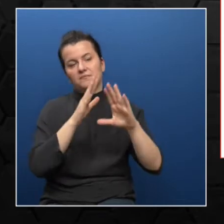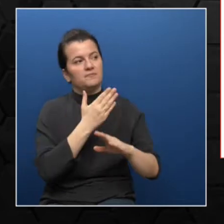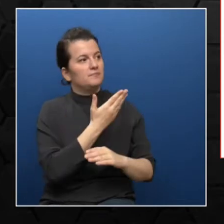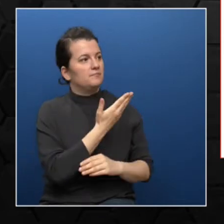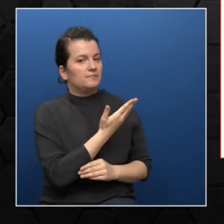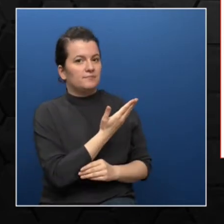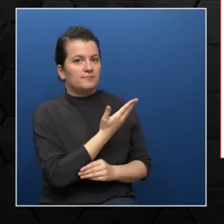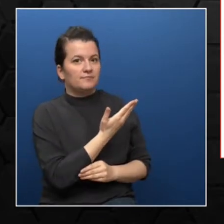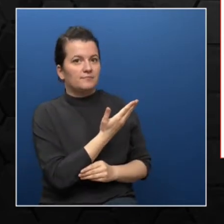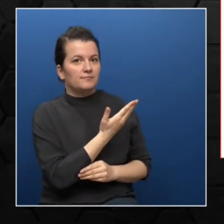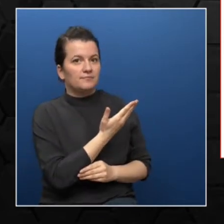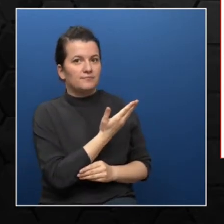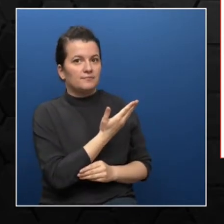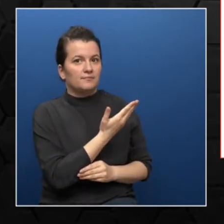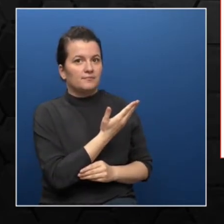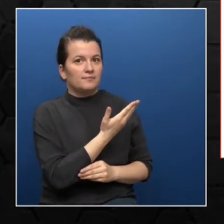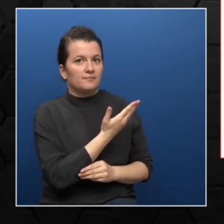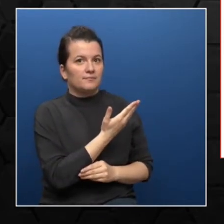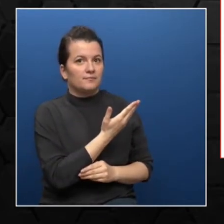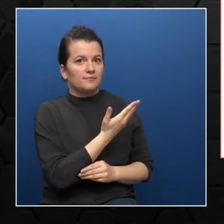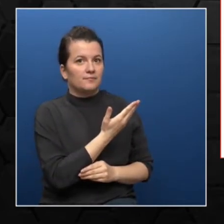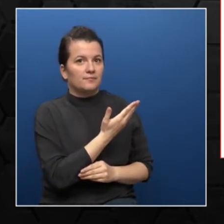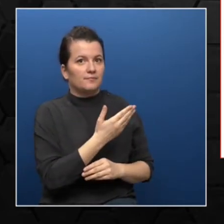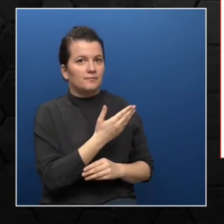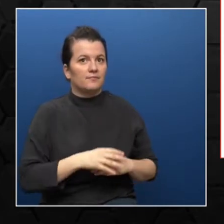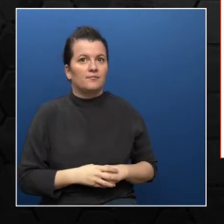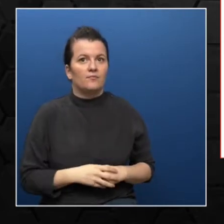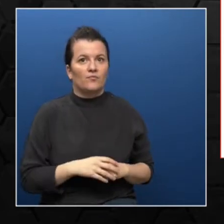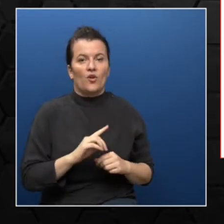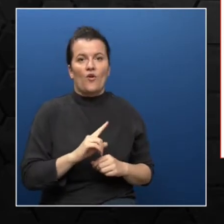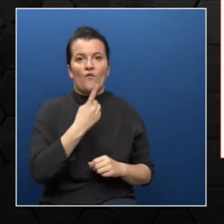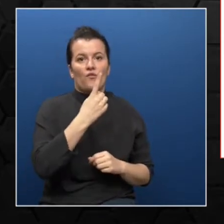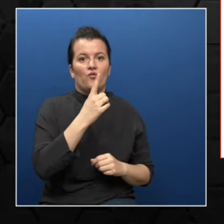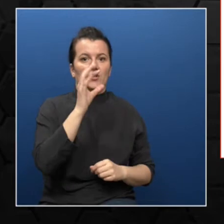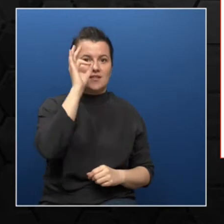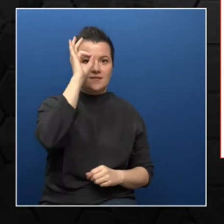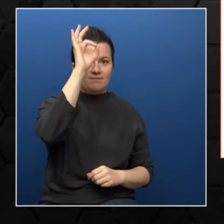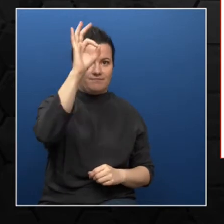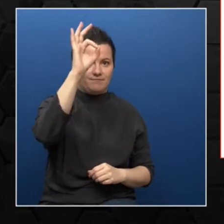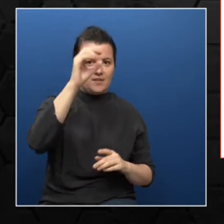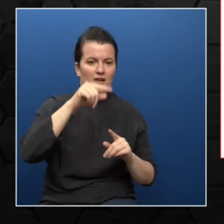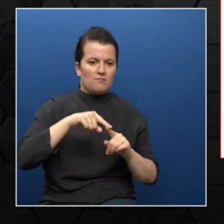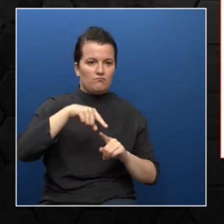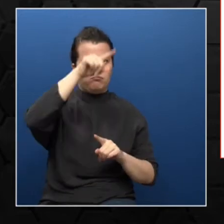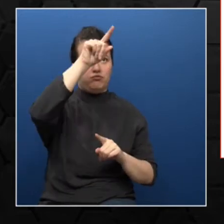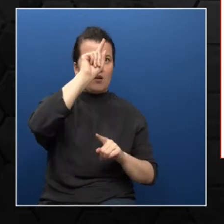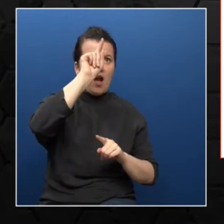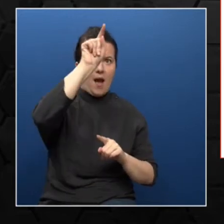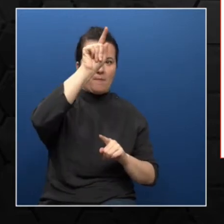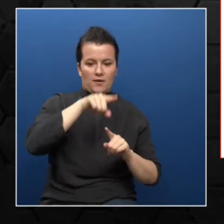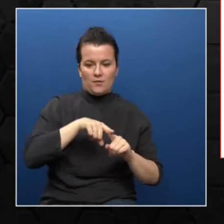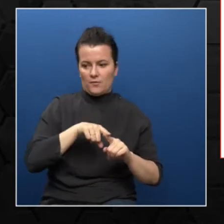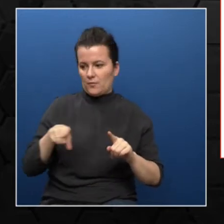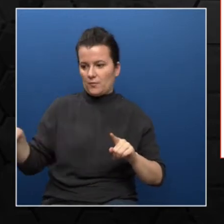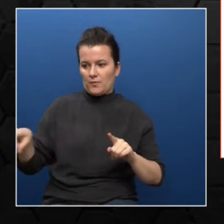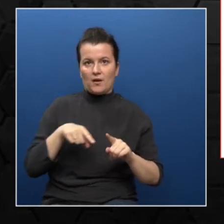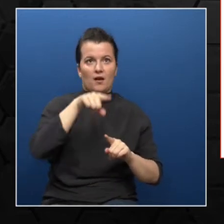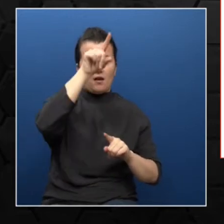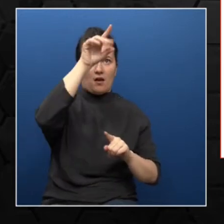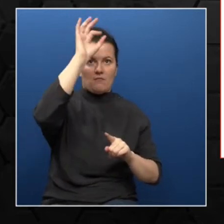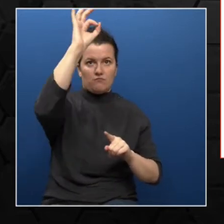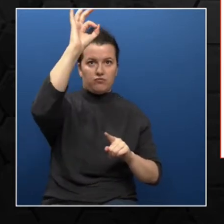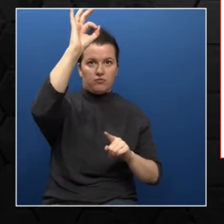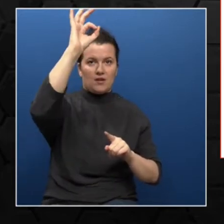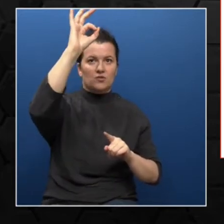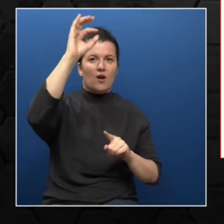first point on the top left. So that's kind of where we start. That's like a random starting position. And now from there, we now need